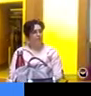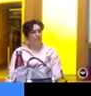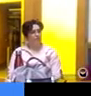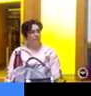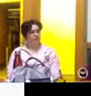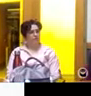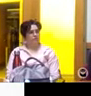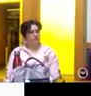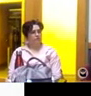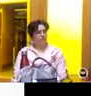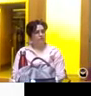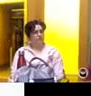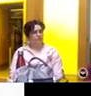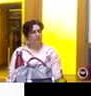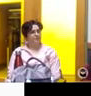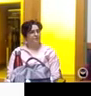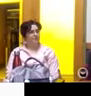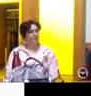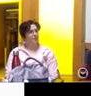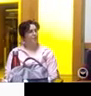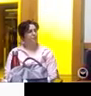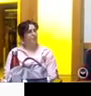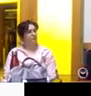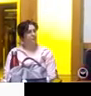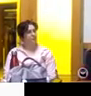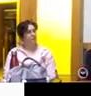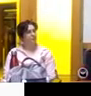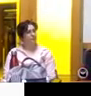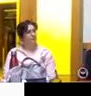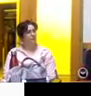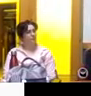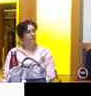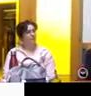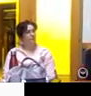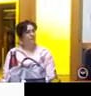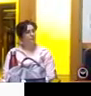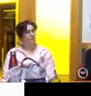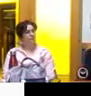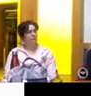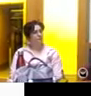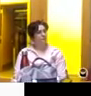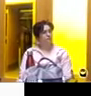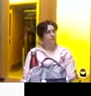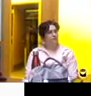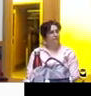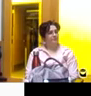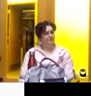here. So this is the Substance Abuse and Mental Health Services Administration, the four R's of trauma-informed care. And for